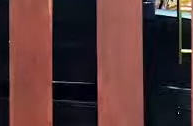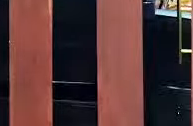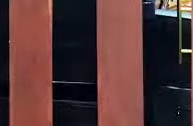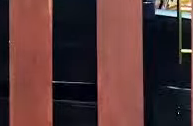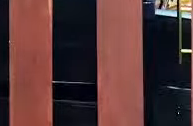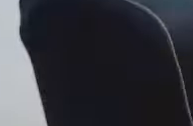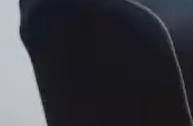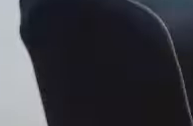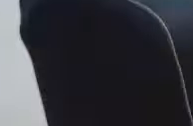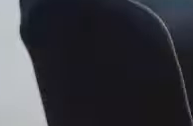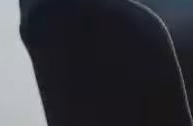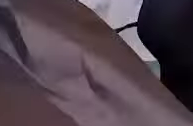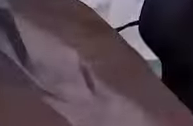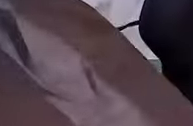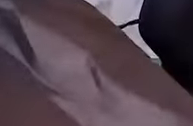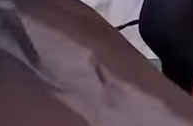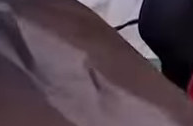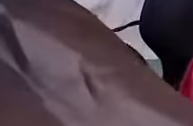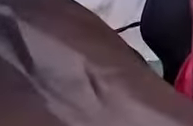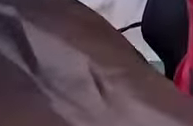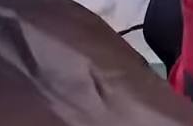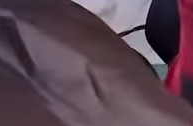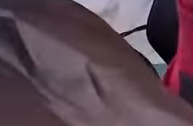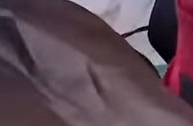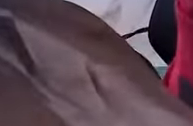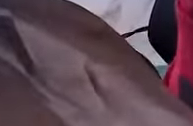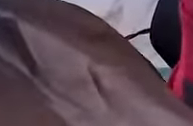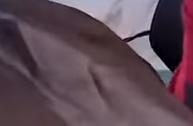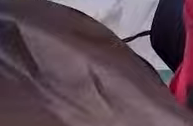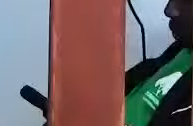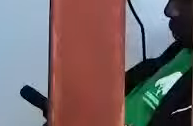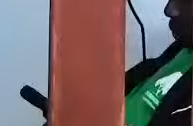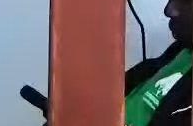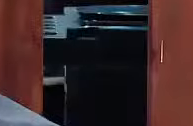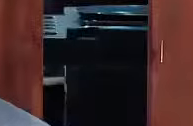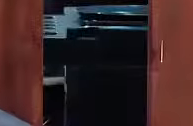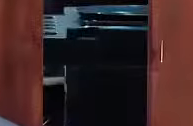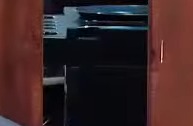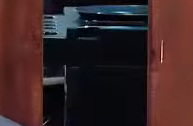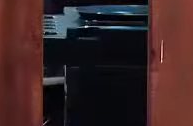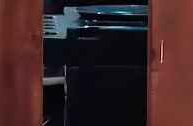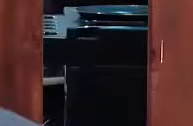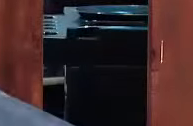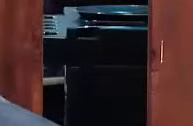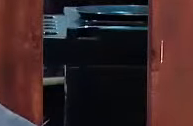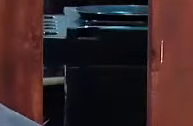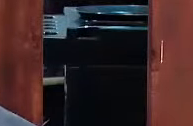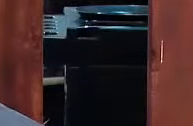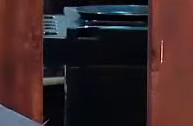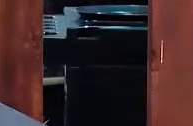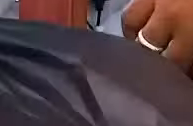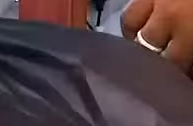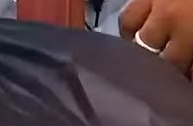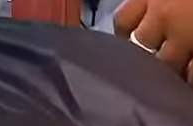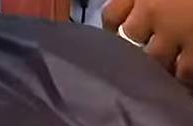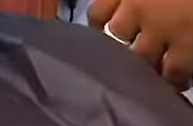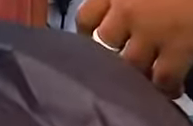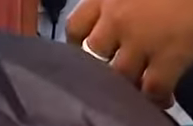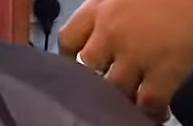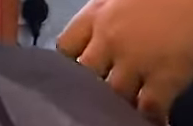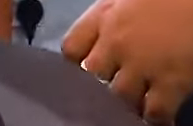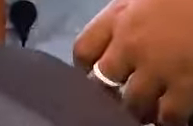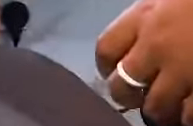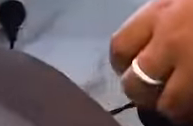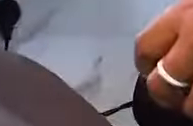vile nakushauri ni ukweli. Hadi mimi boost savings zangu kwa scheme yetu ya job. Really? Nilijua siwezi kuwa kijana forever.